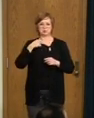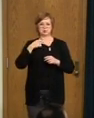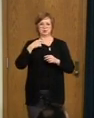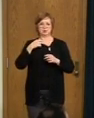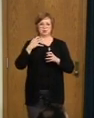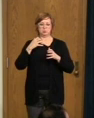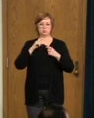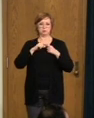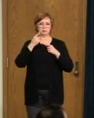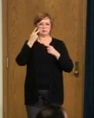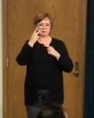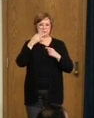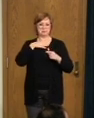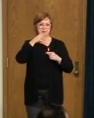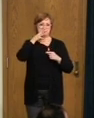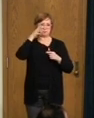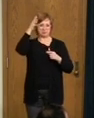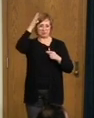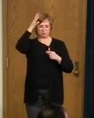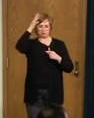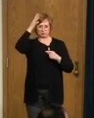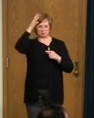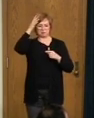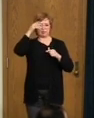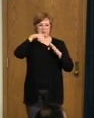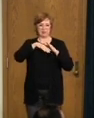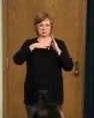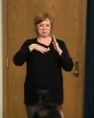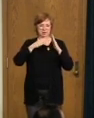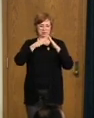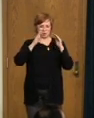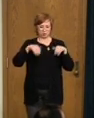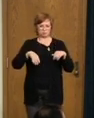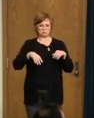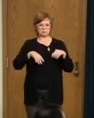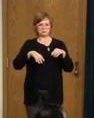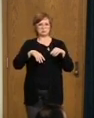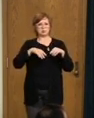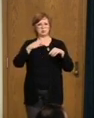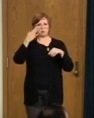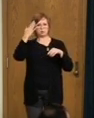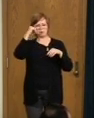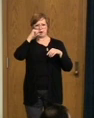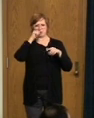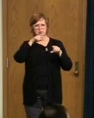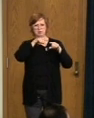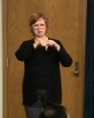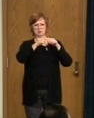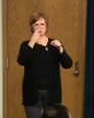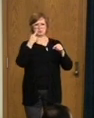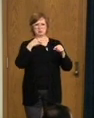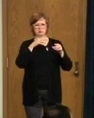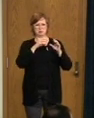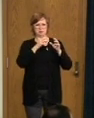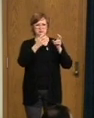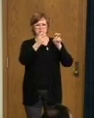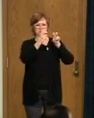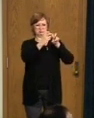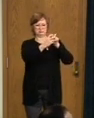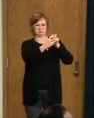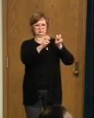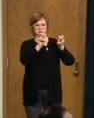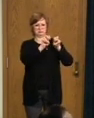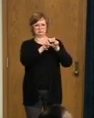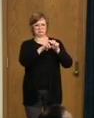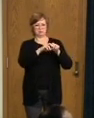versus seeing them without a mask at a restaurant? People are going to ask you why they can do one and not the other. So what's the rationale for